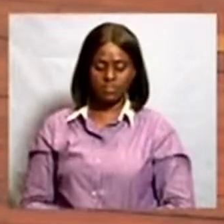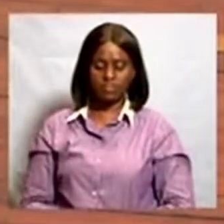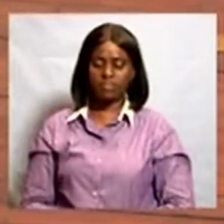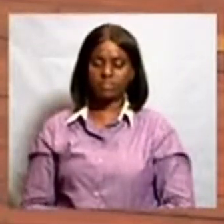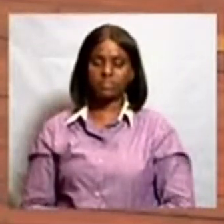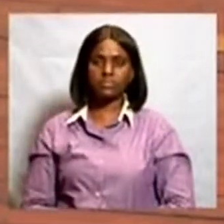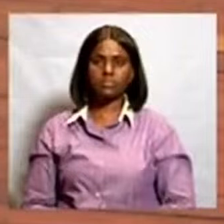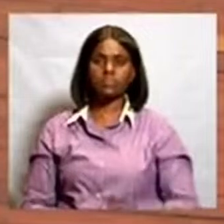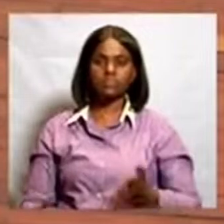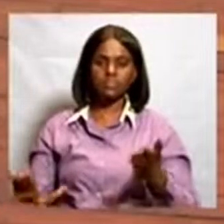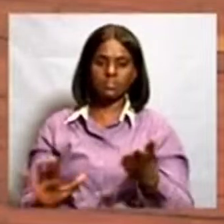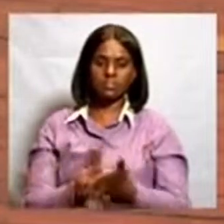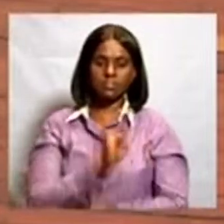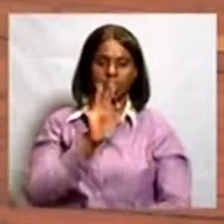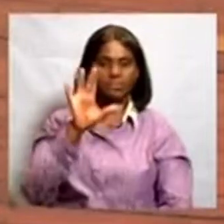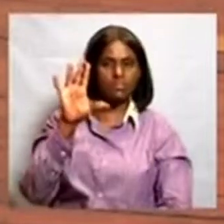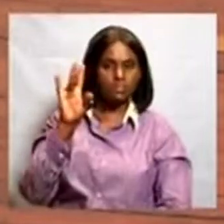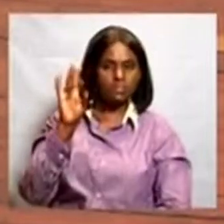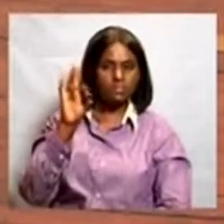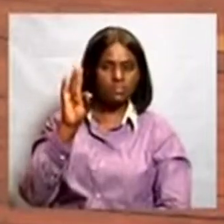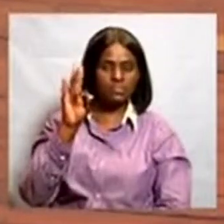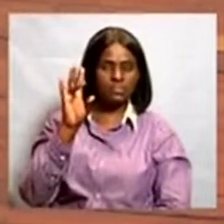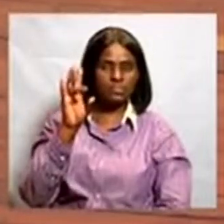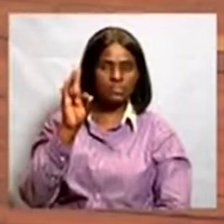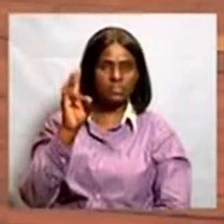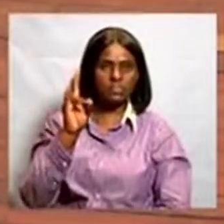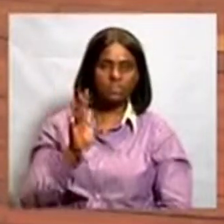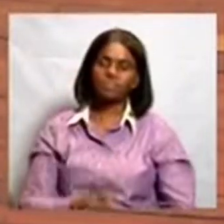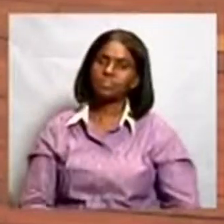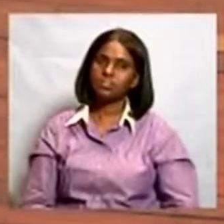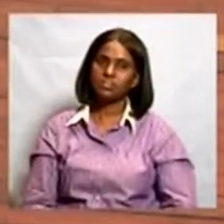on page 7,